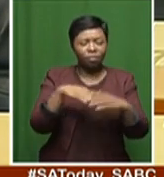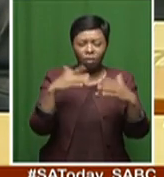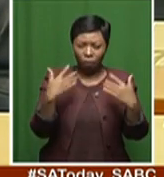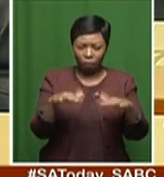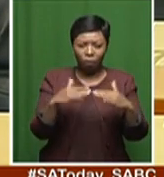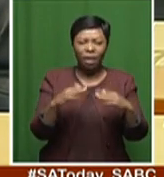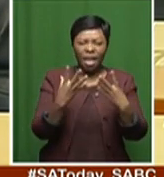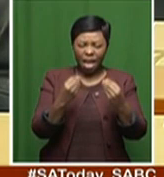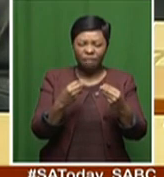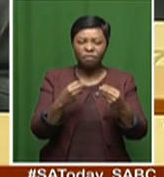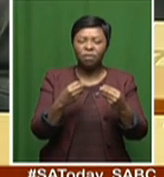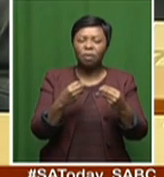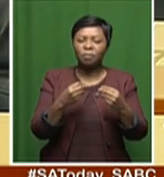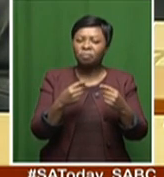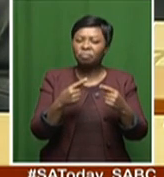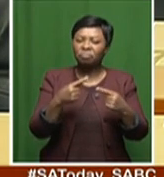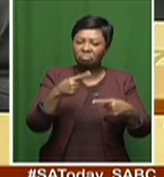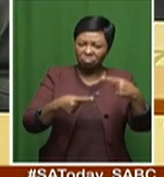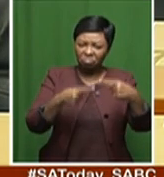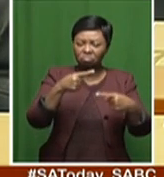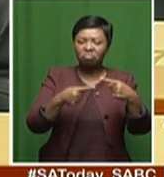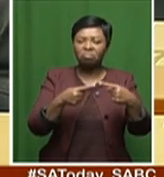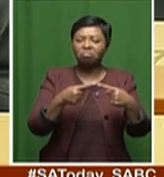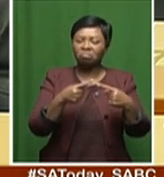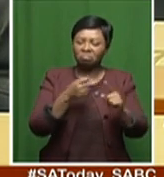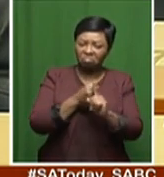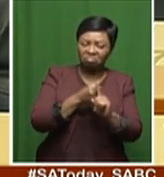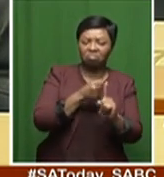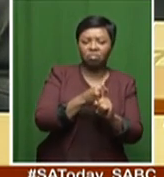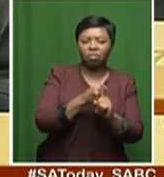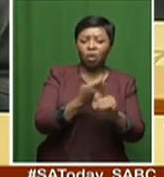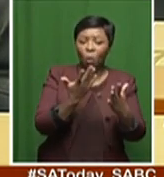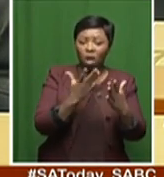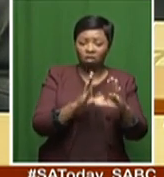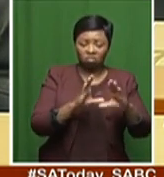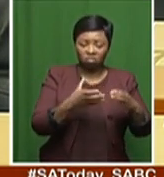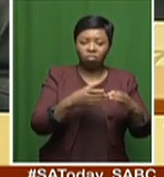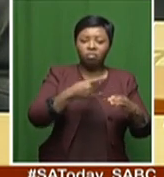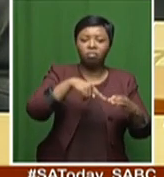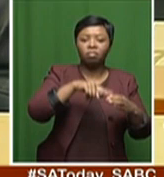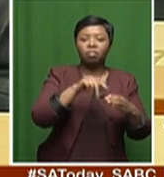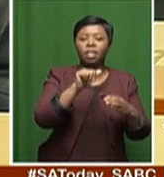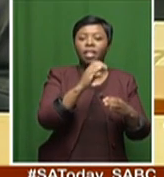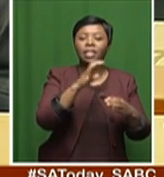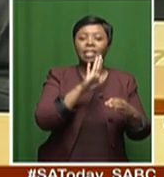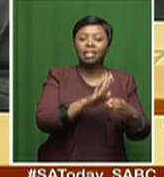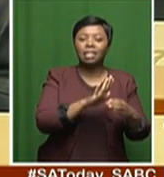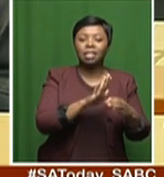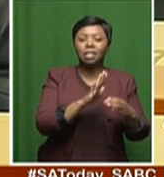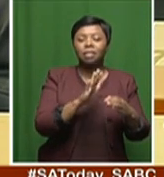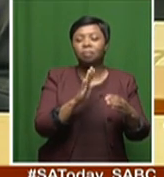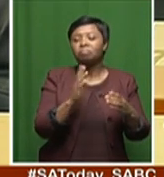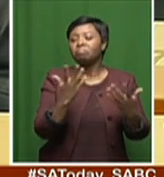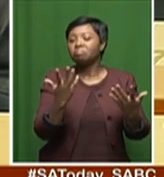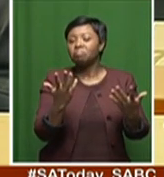contestation within the African National Congress on some of the matters that are before the